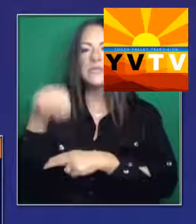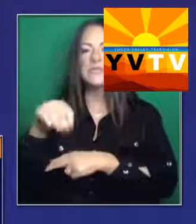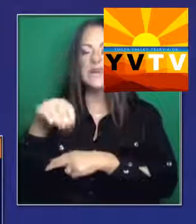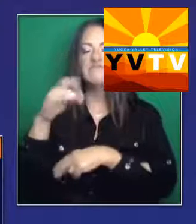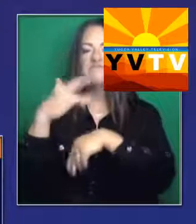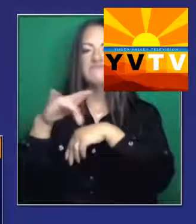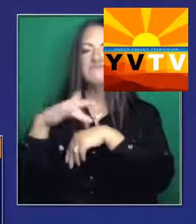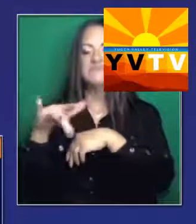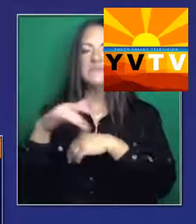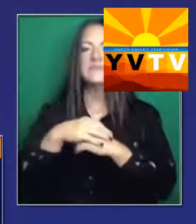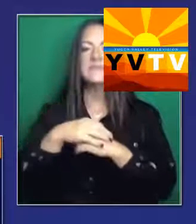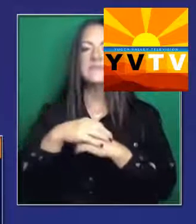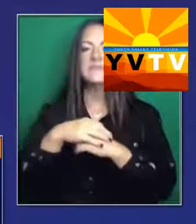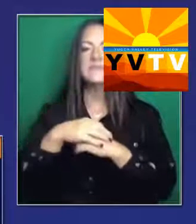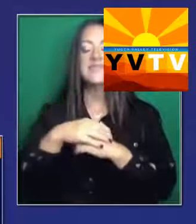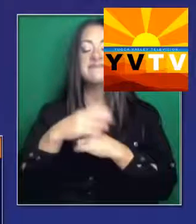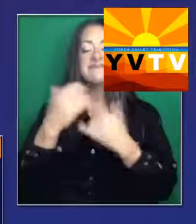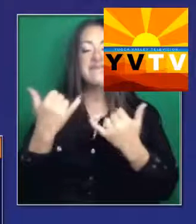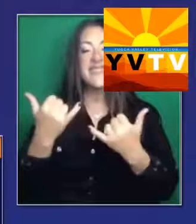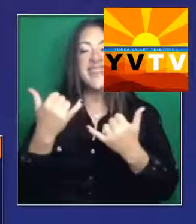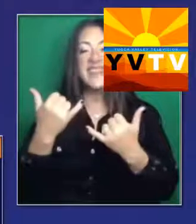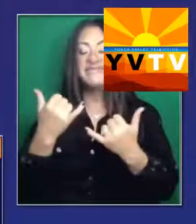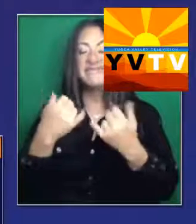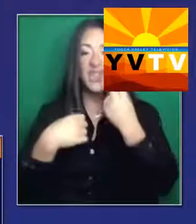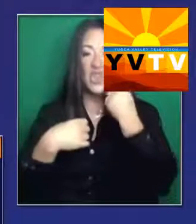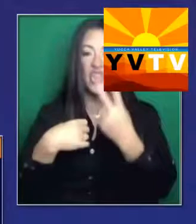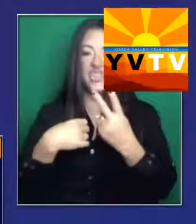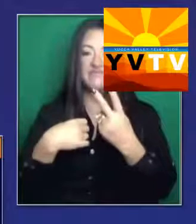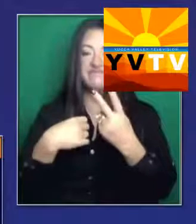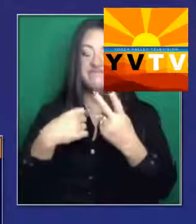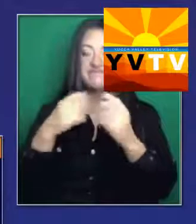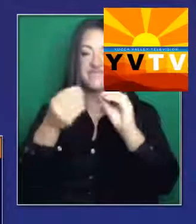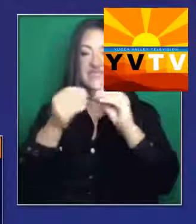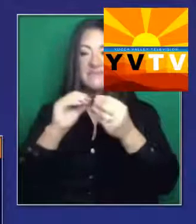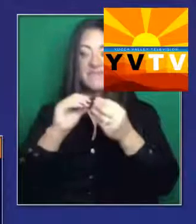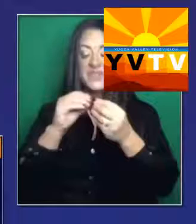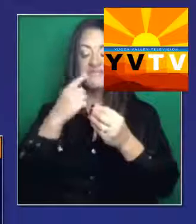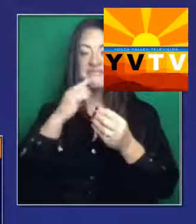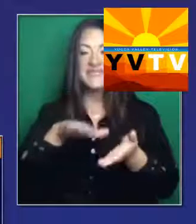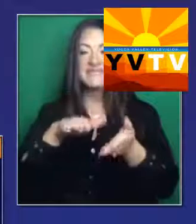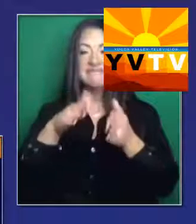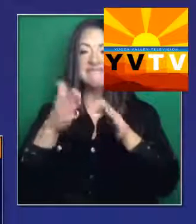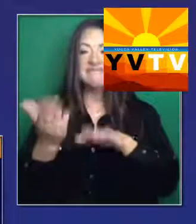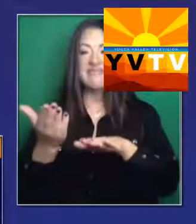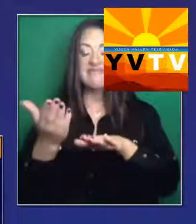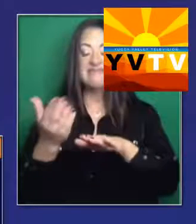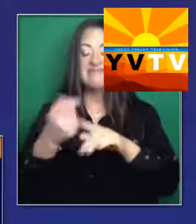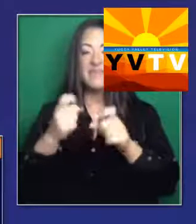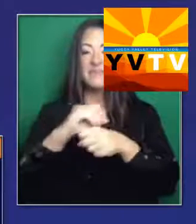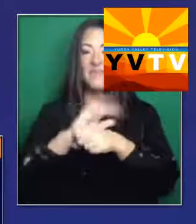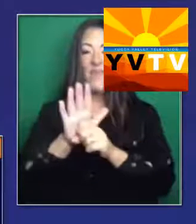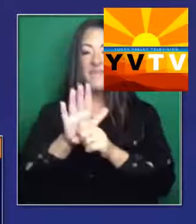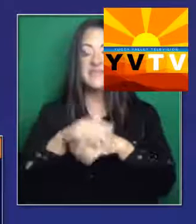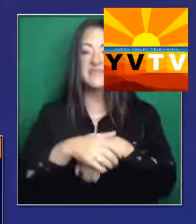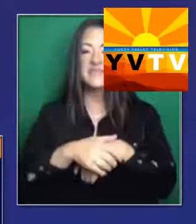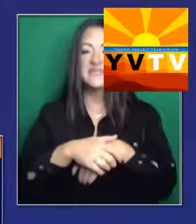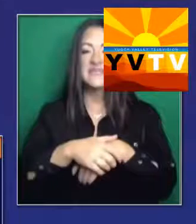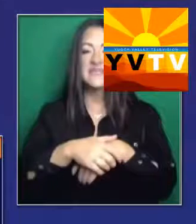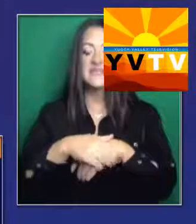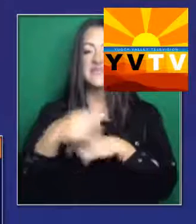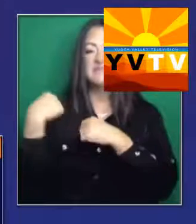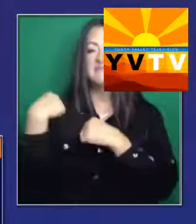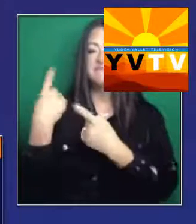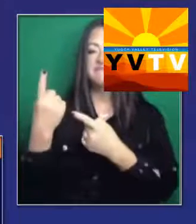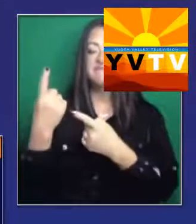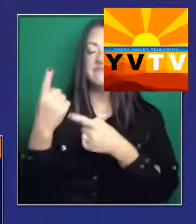The deaths, again, these numbers can be misleading from the weekend, and then you stack on top of that weekend collection